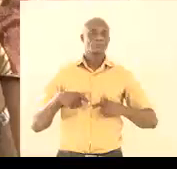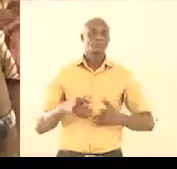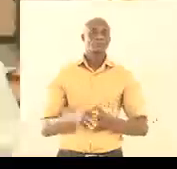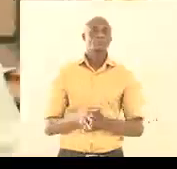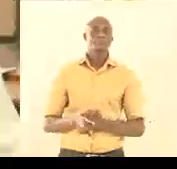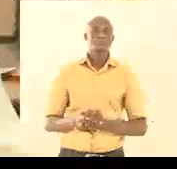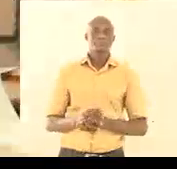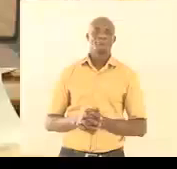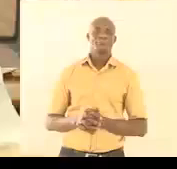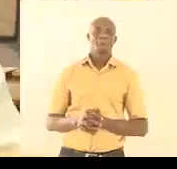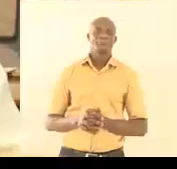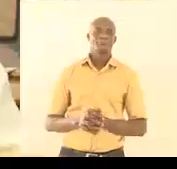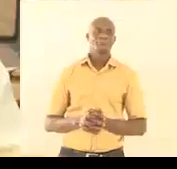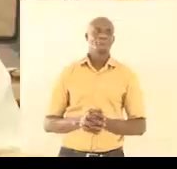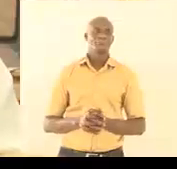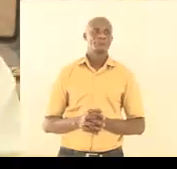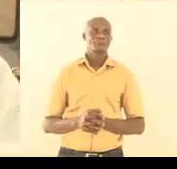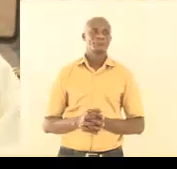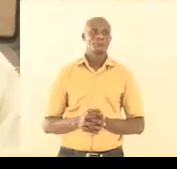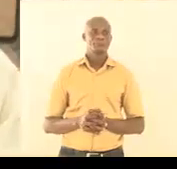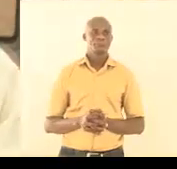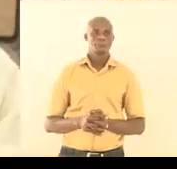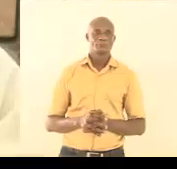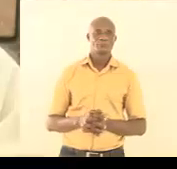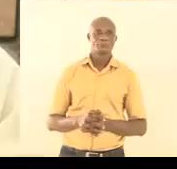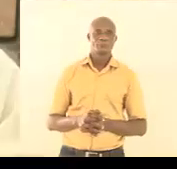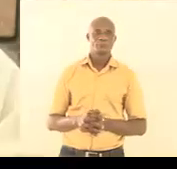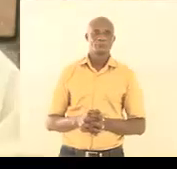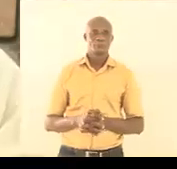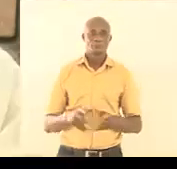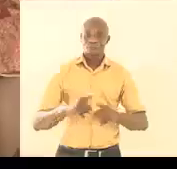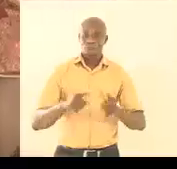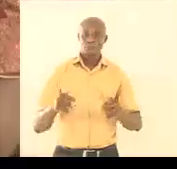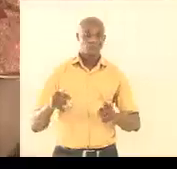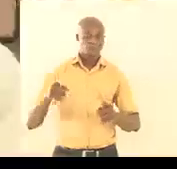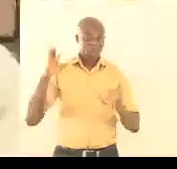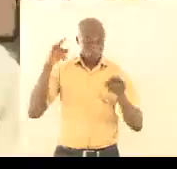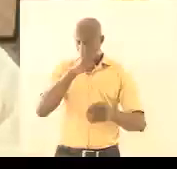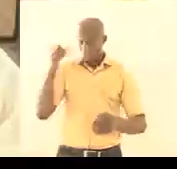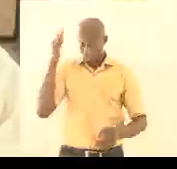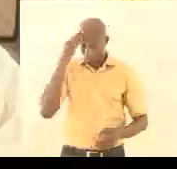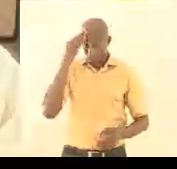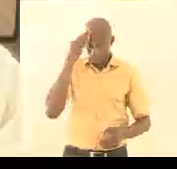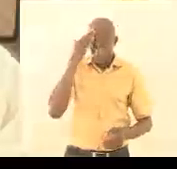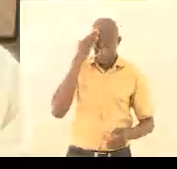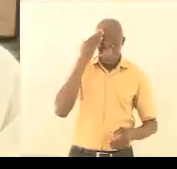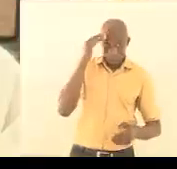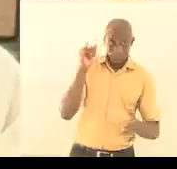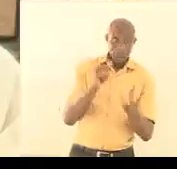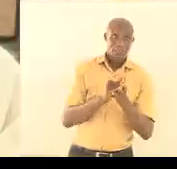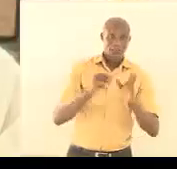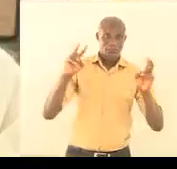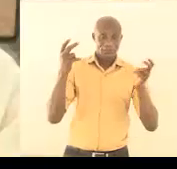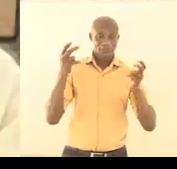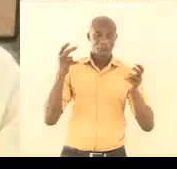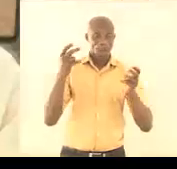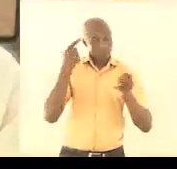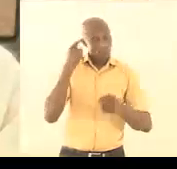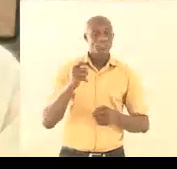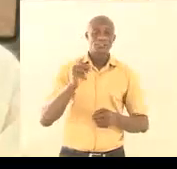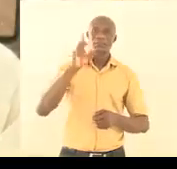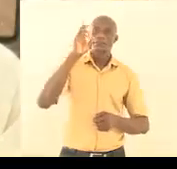what I think. Sin to holiness, death to life. But I hope you know that that is the theme for the entire 7 weeks of